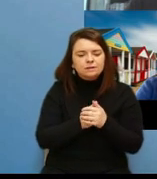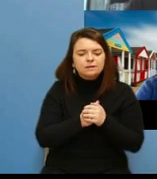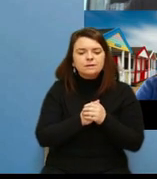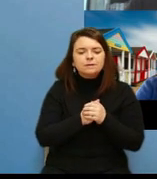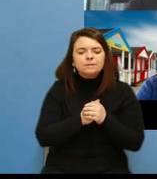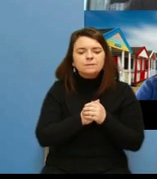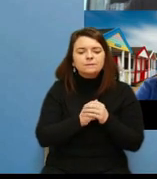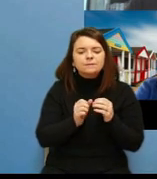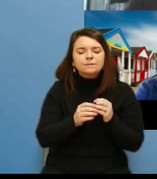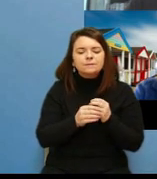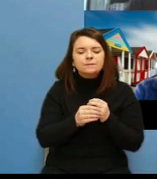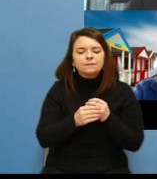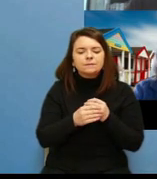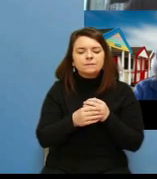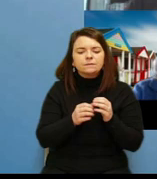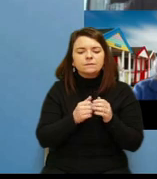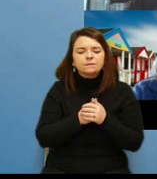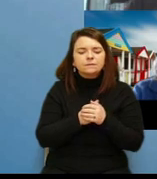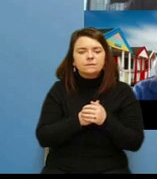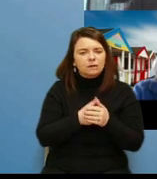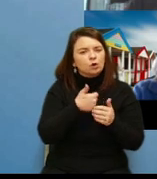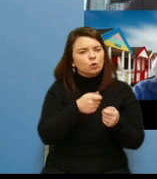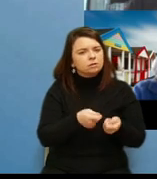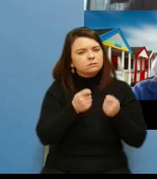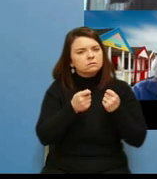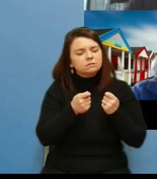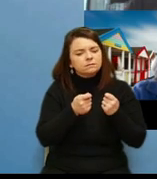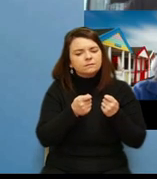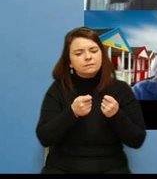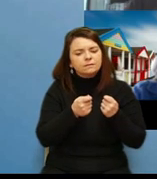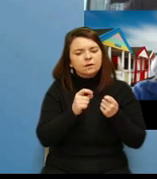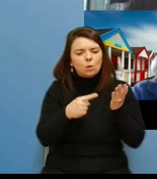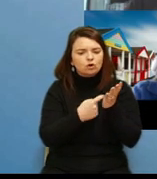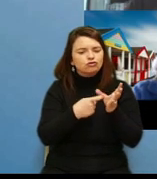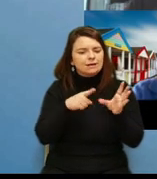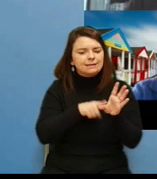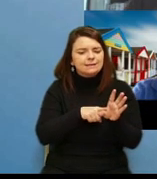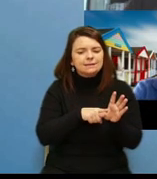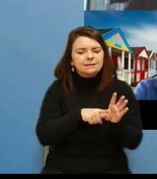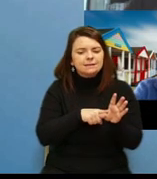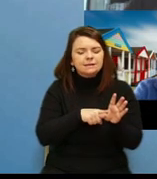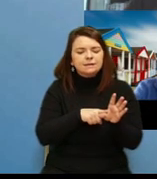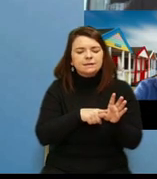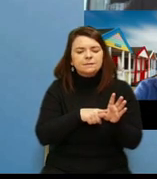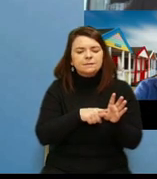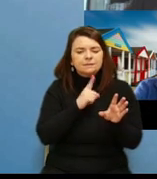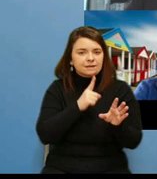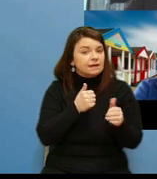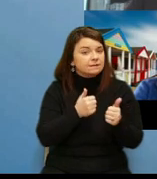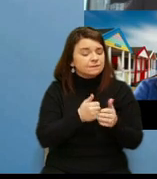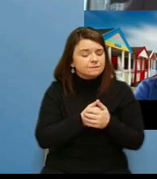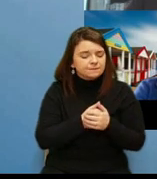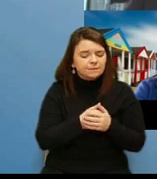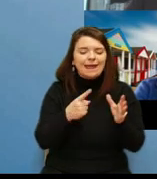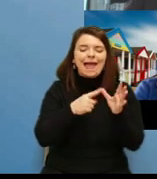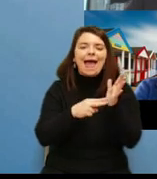partly response to actual questions put forward by the HOSC, so I think the format drives that, but I think your broader point and the one Tracy's